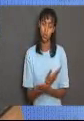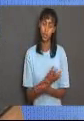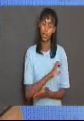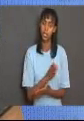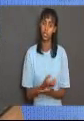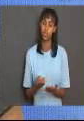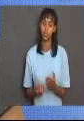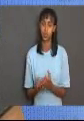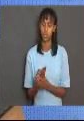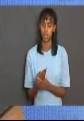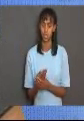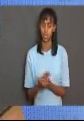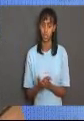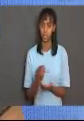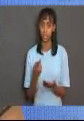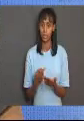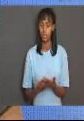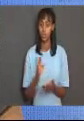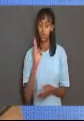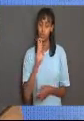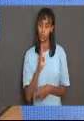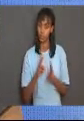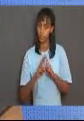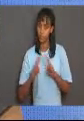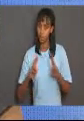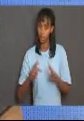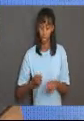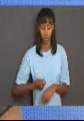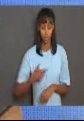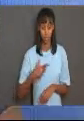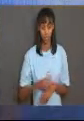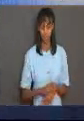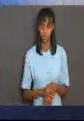energy sources. This will be very expensive.